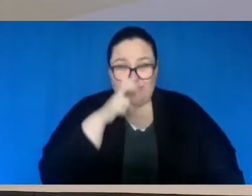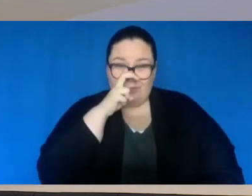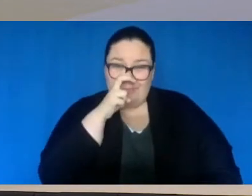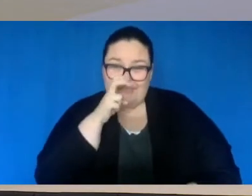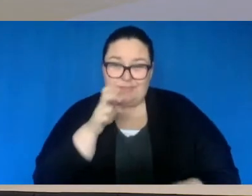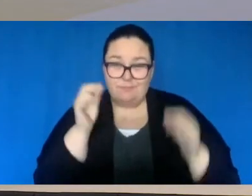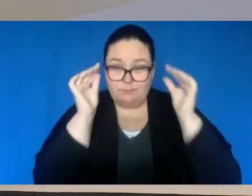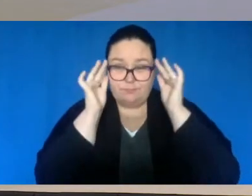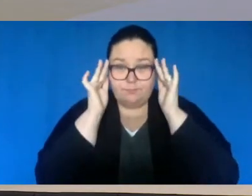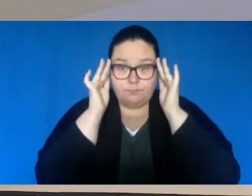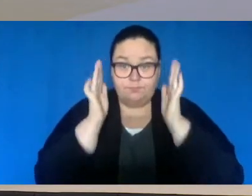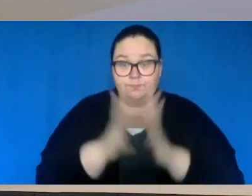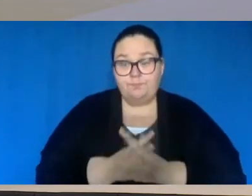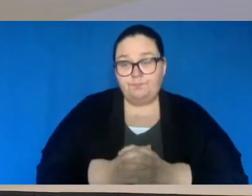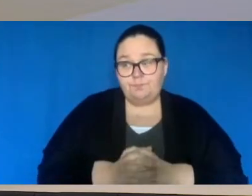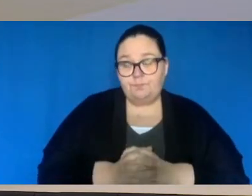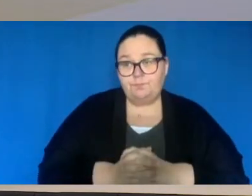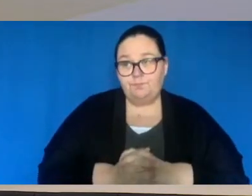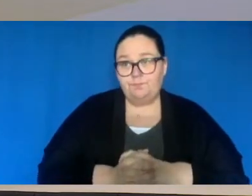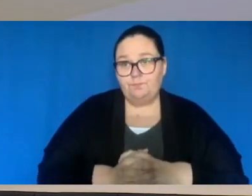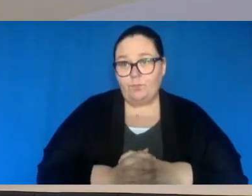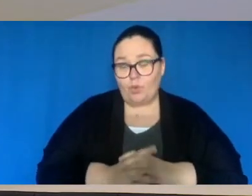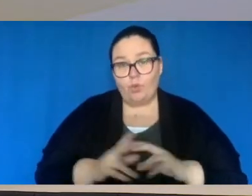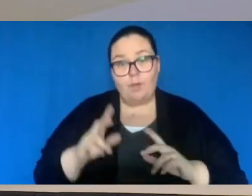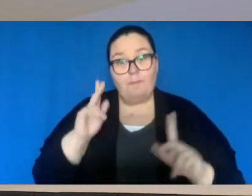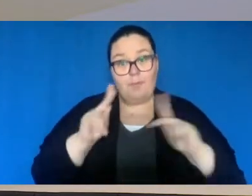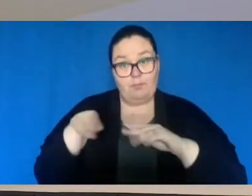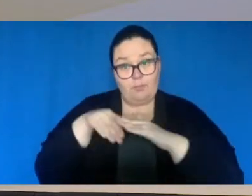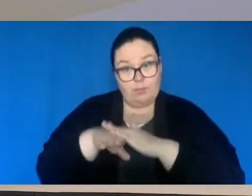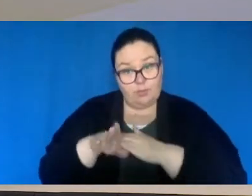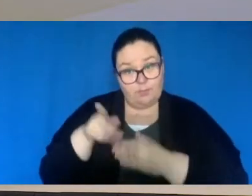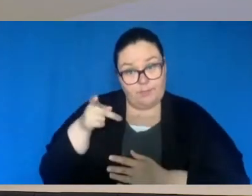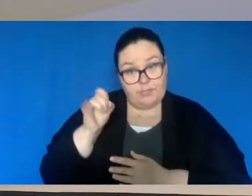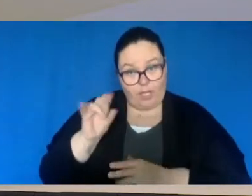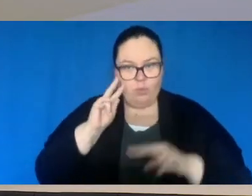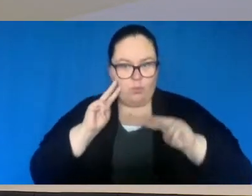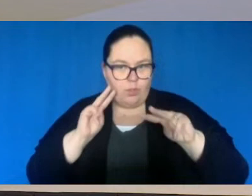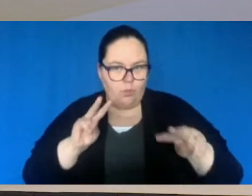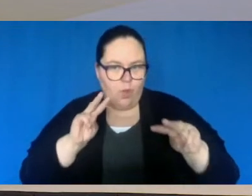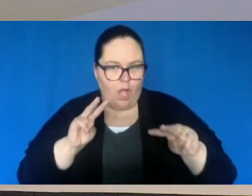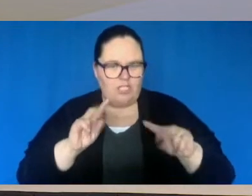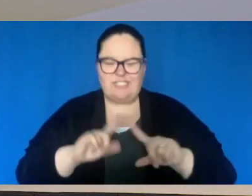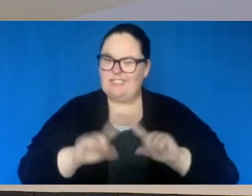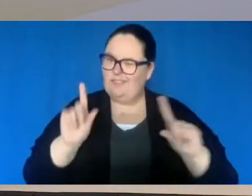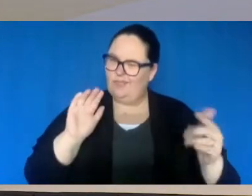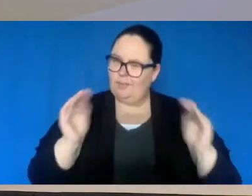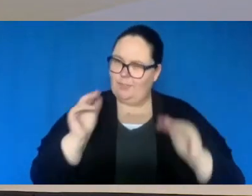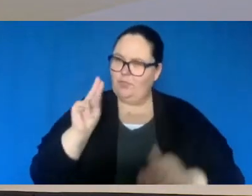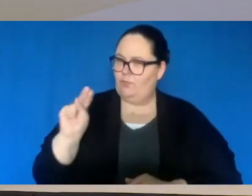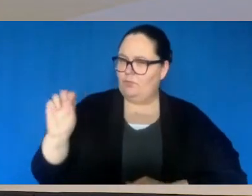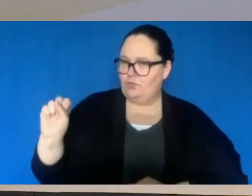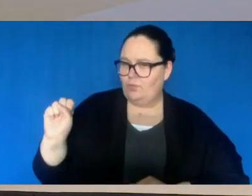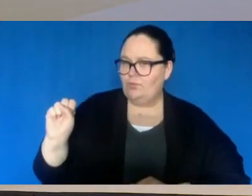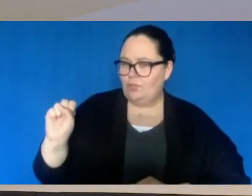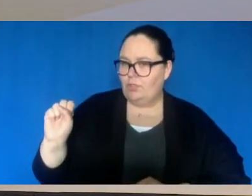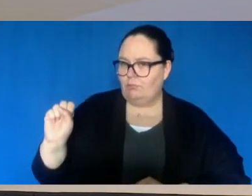We monitor the people coming into the province in a different way than Nova Scotia. We always